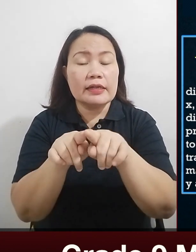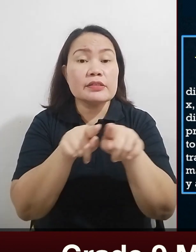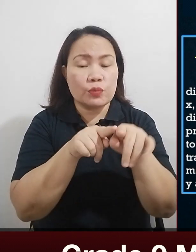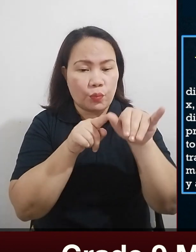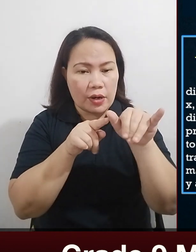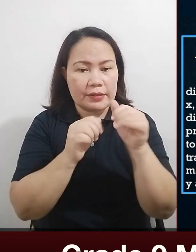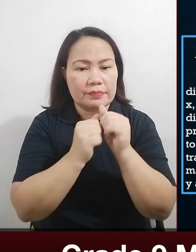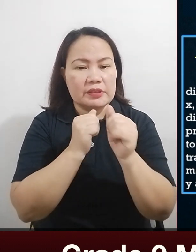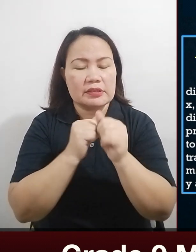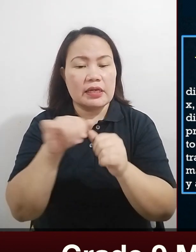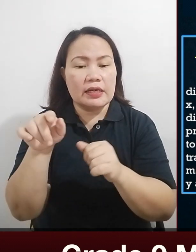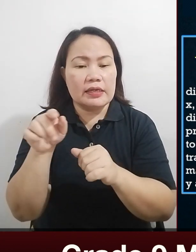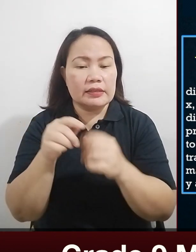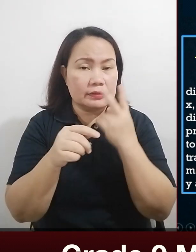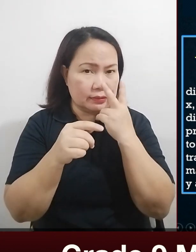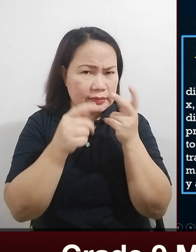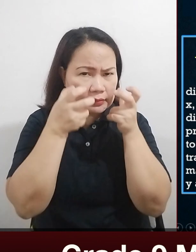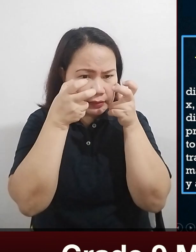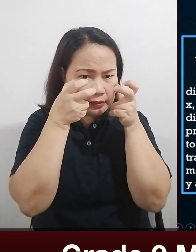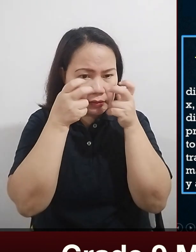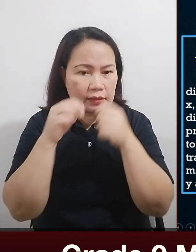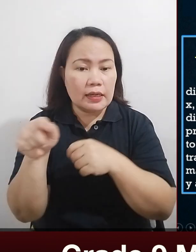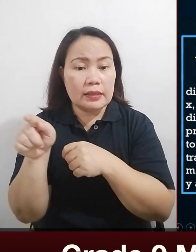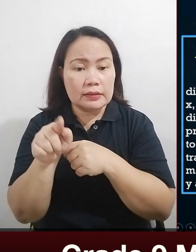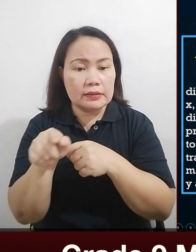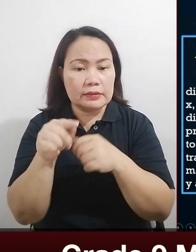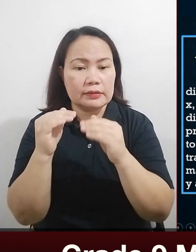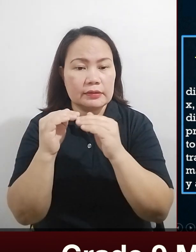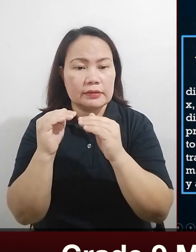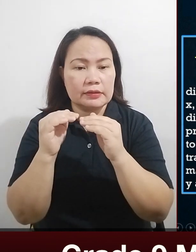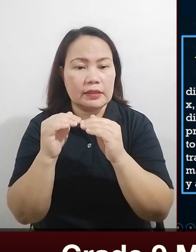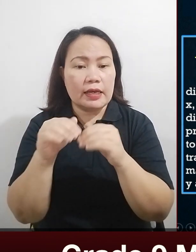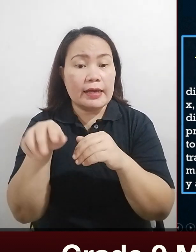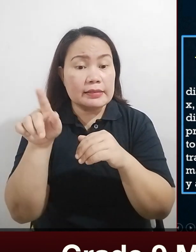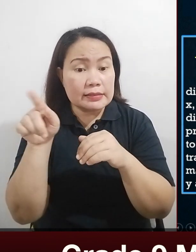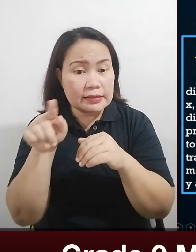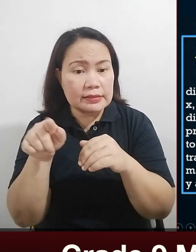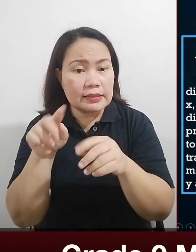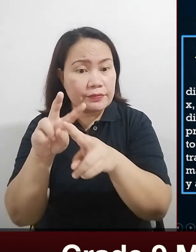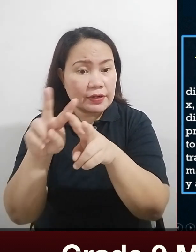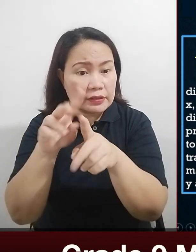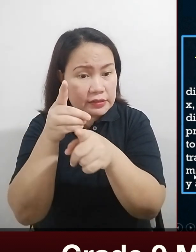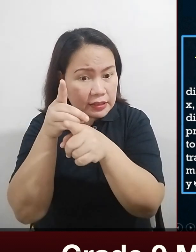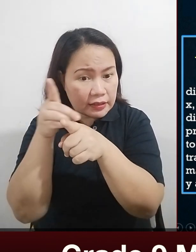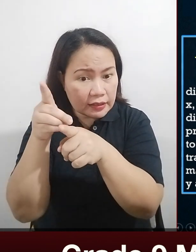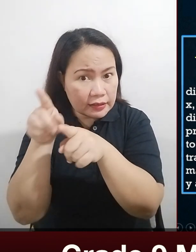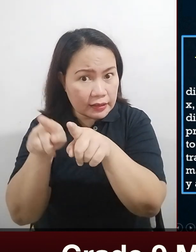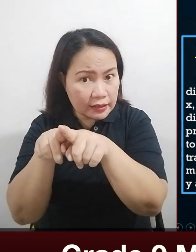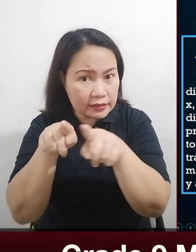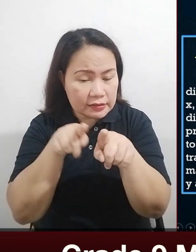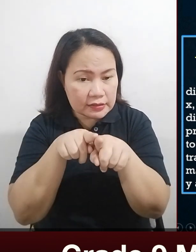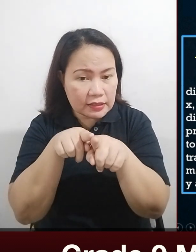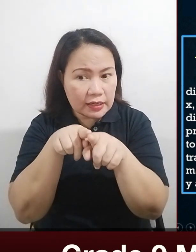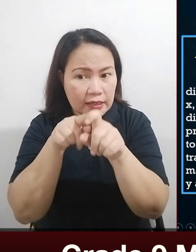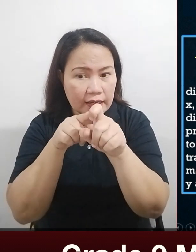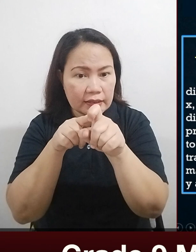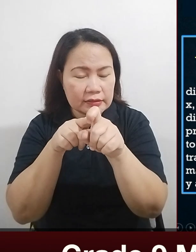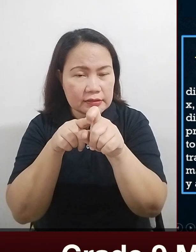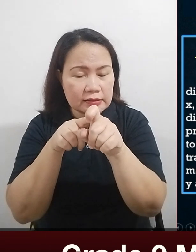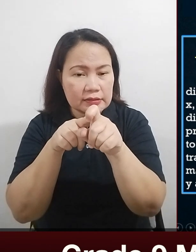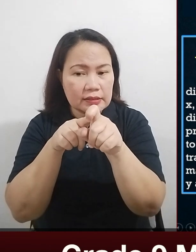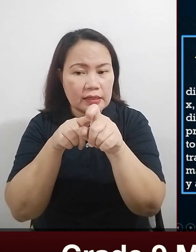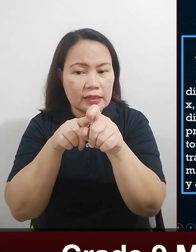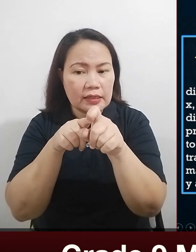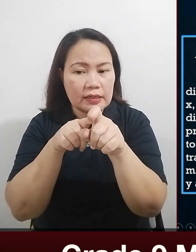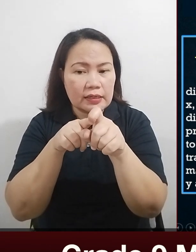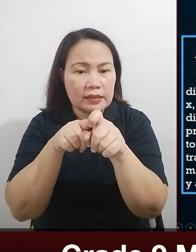Z is equal to KX. So tingnan maigi. Z varies directly as X. So pag binalikan natin yung